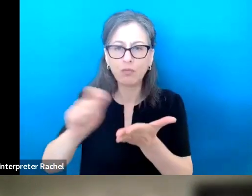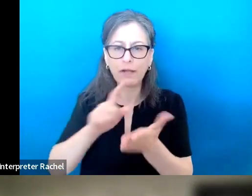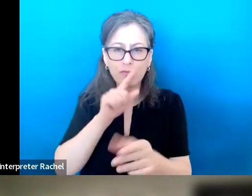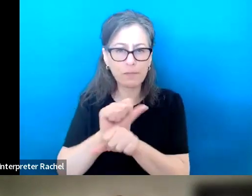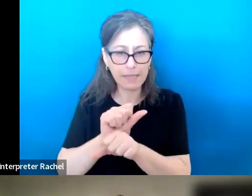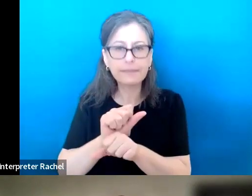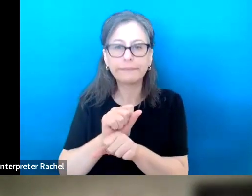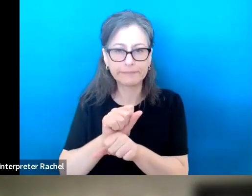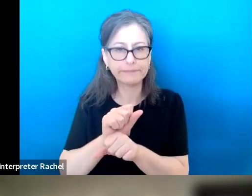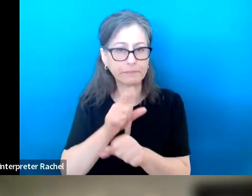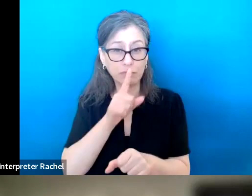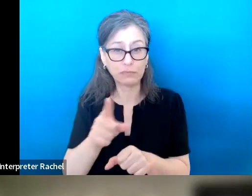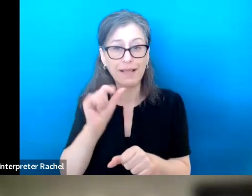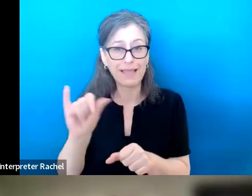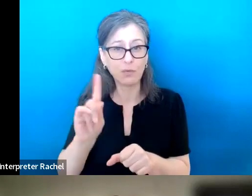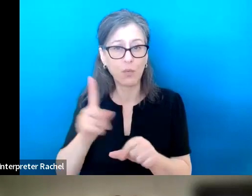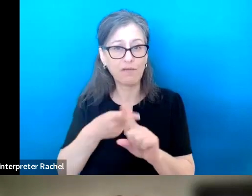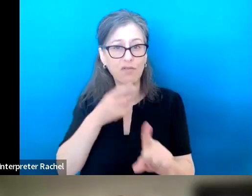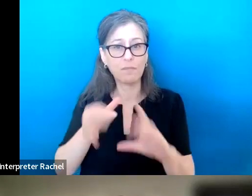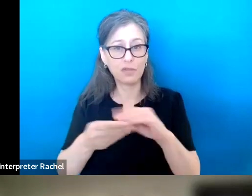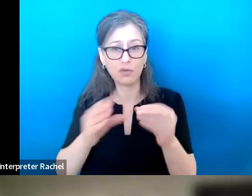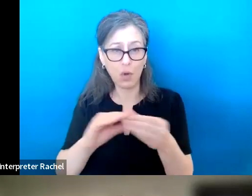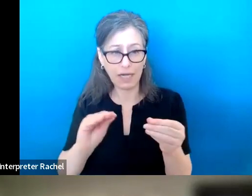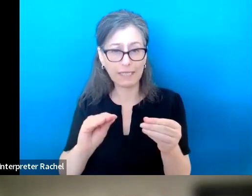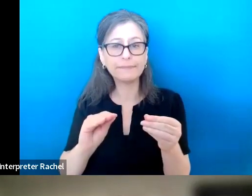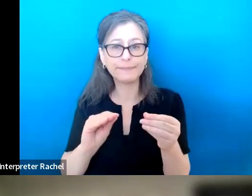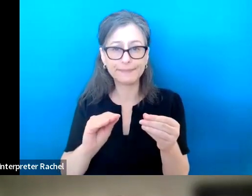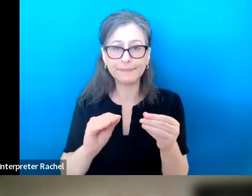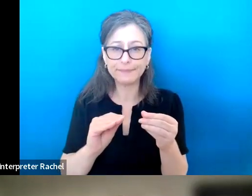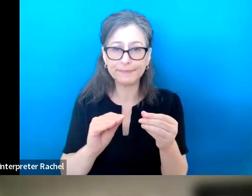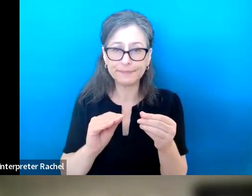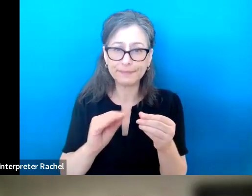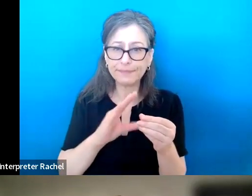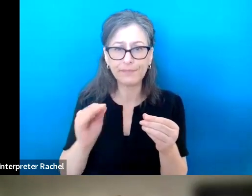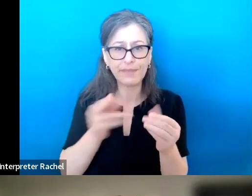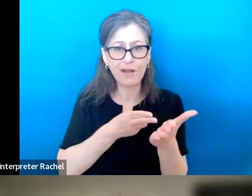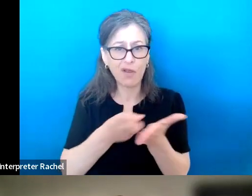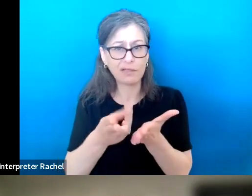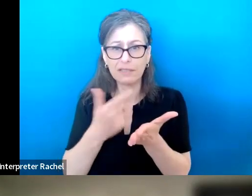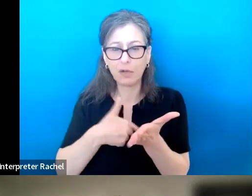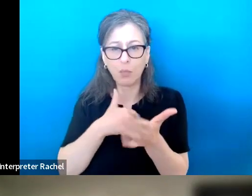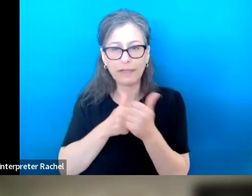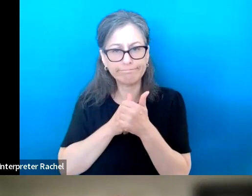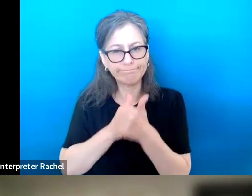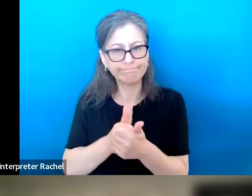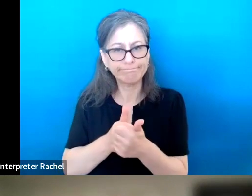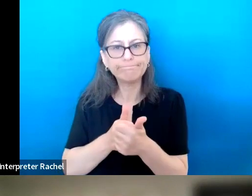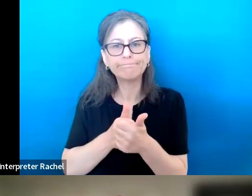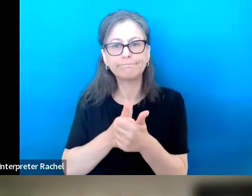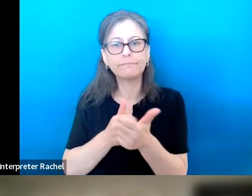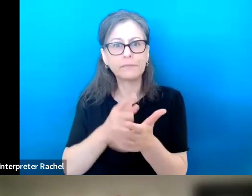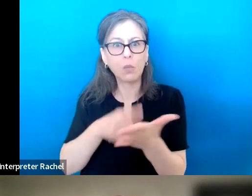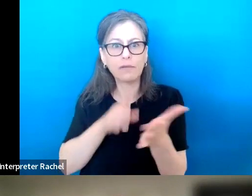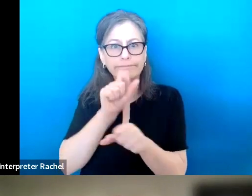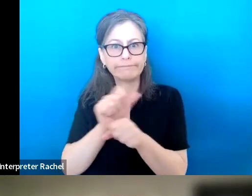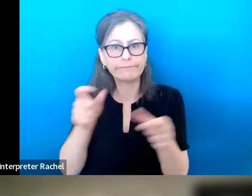for real. That's where the story began. And honestly, we've stuck pretty closely also to what really